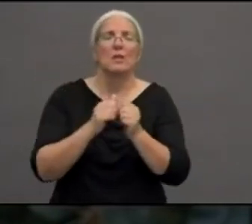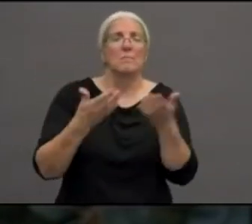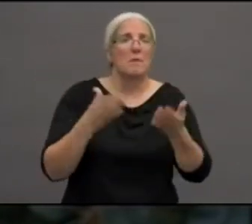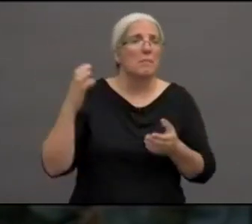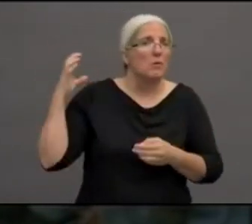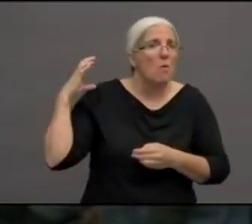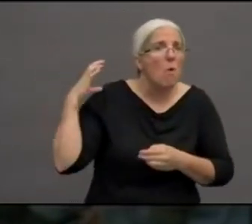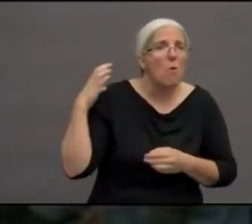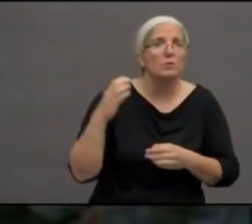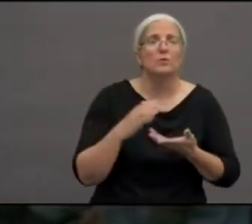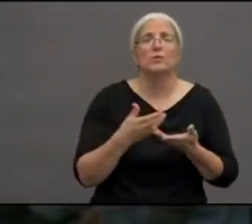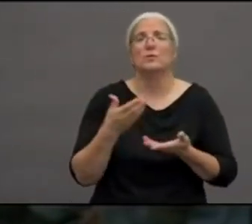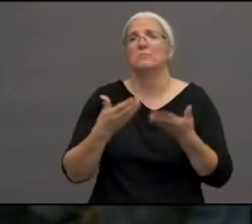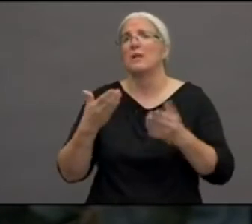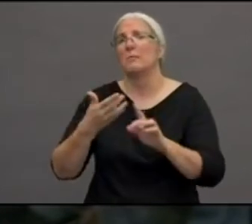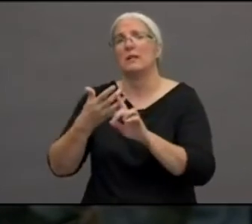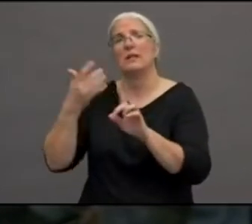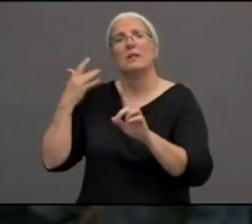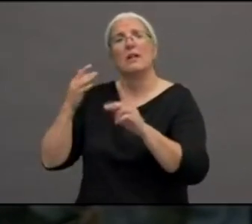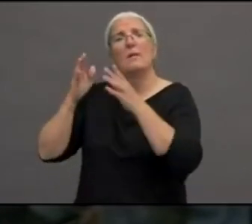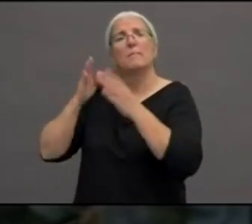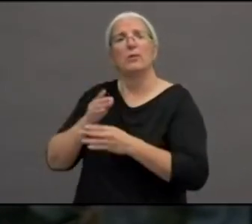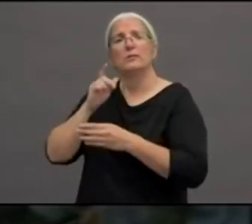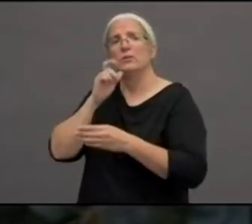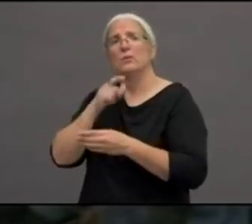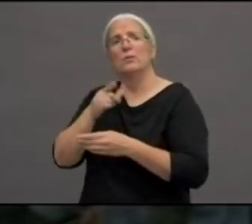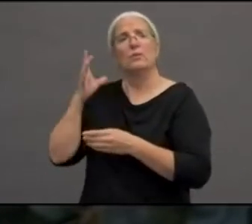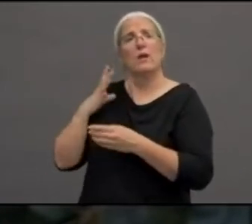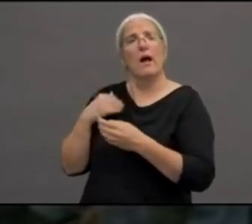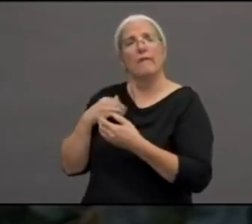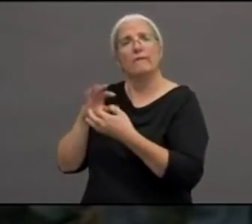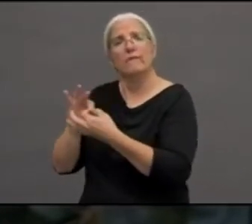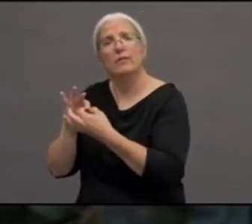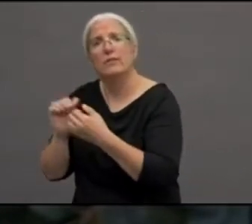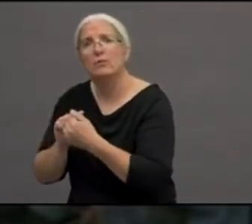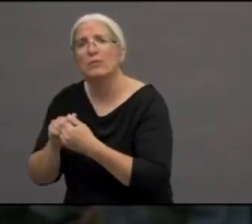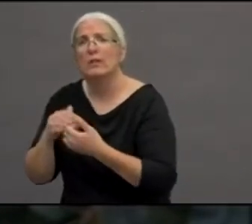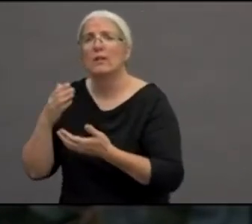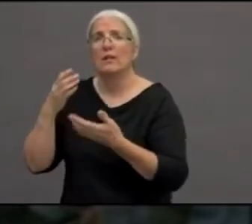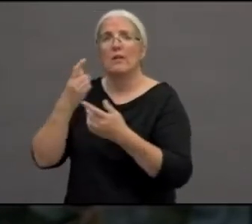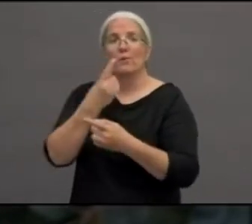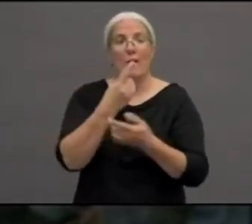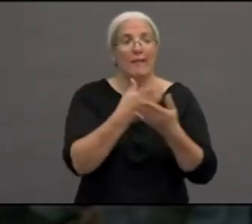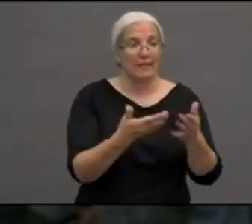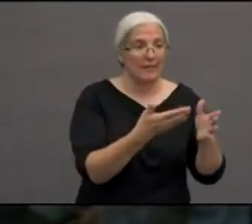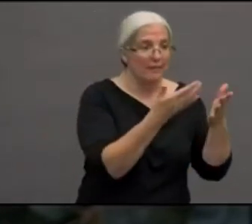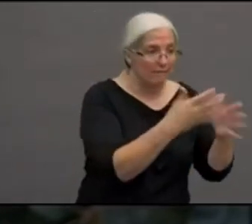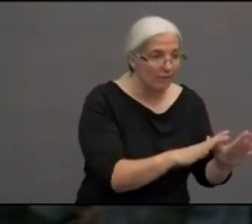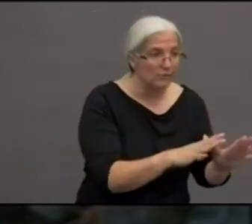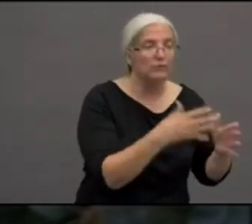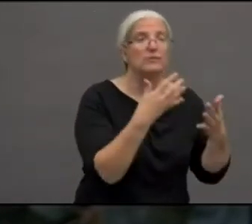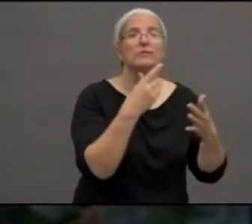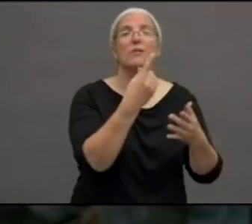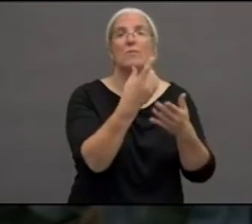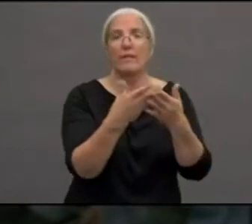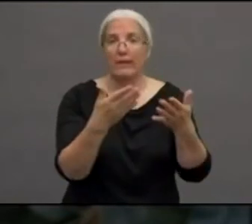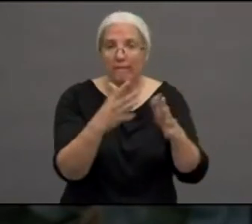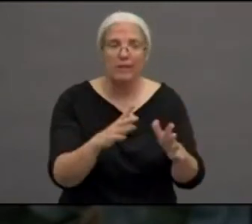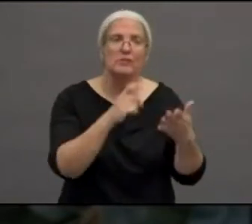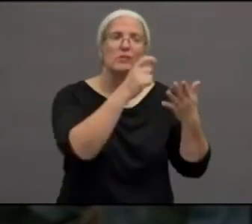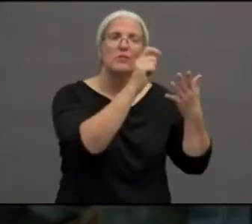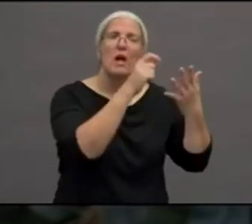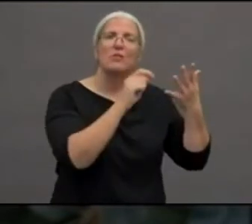you used to connect with. Doing one thing at a time. Take it easy on yourself, as well